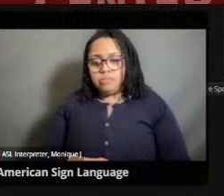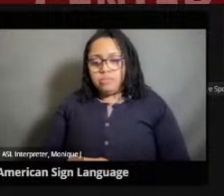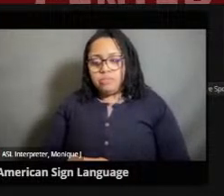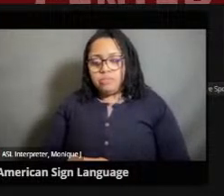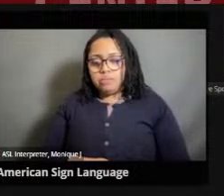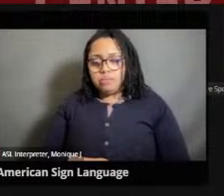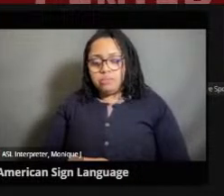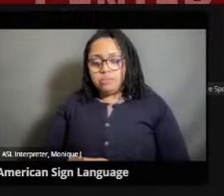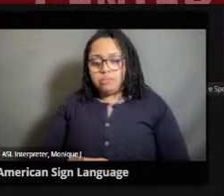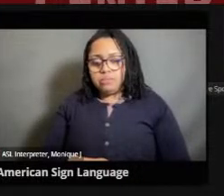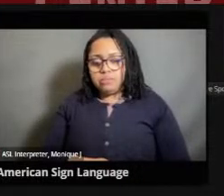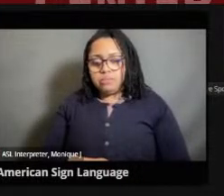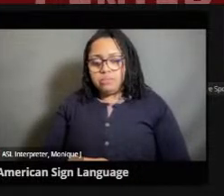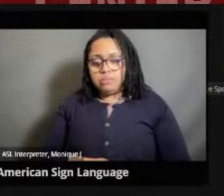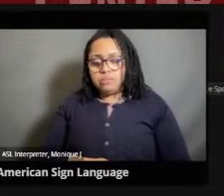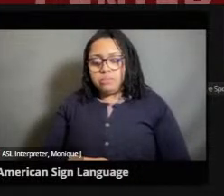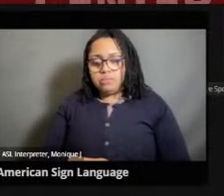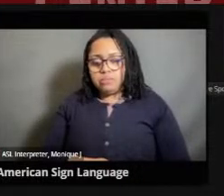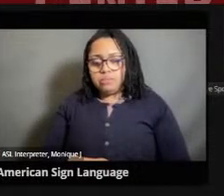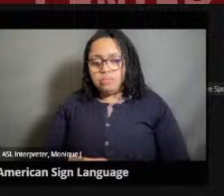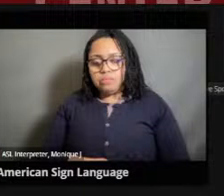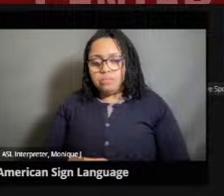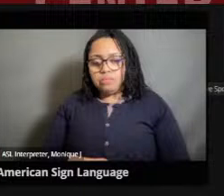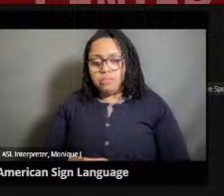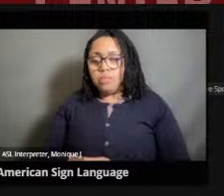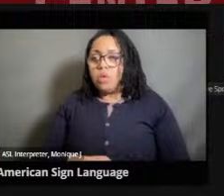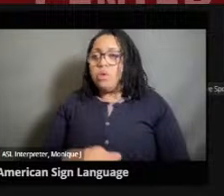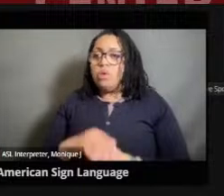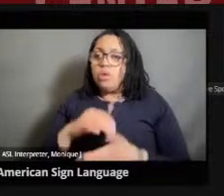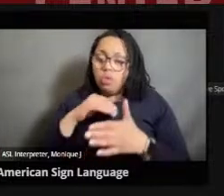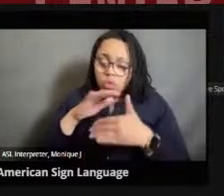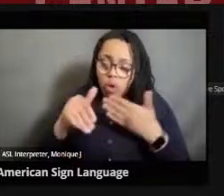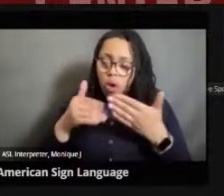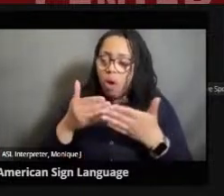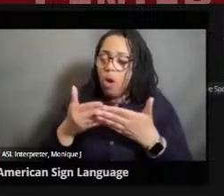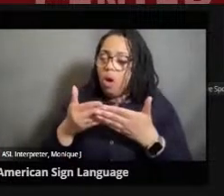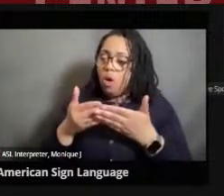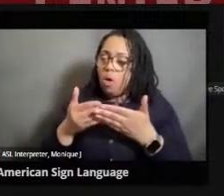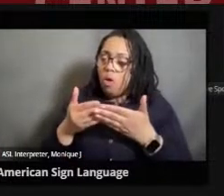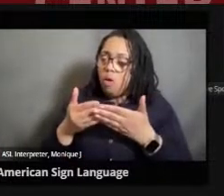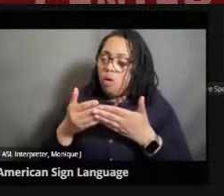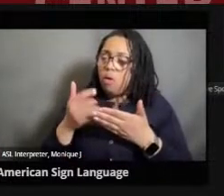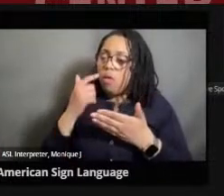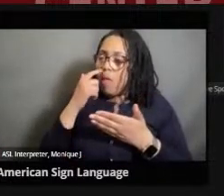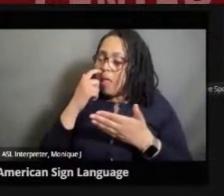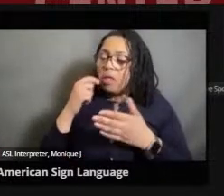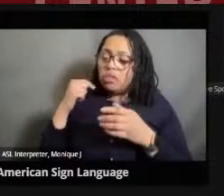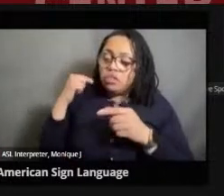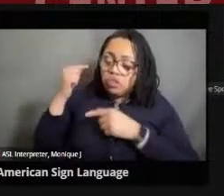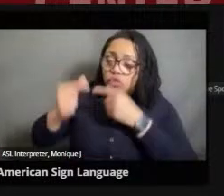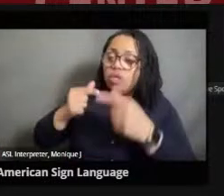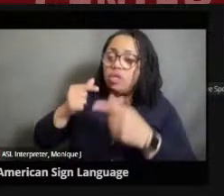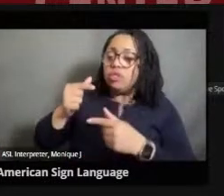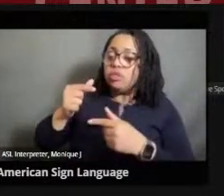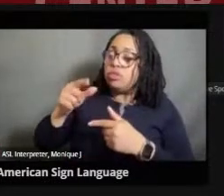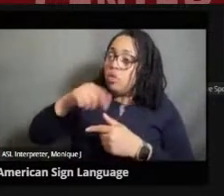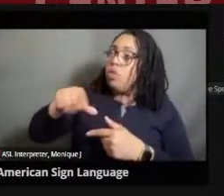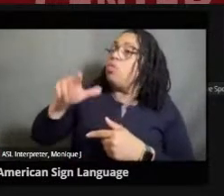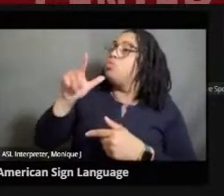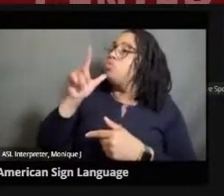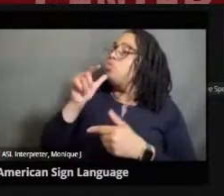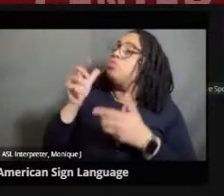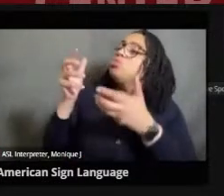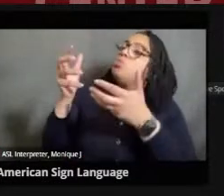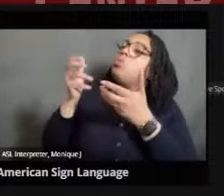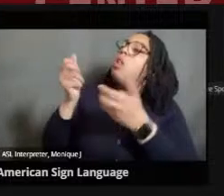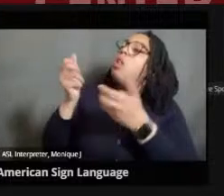through every movement and every generation for those who seek love, truth,